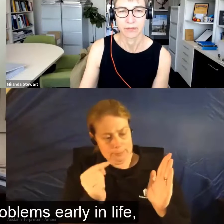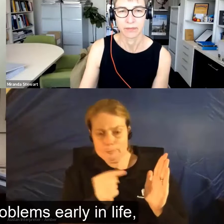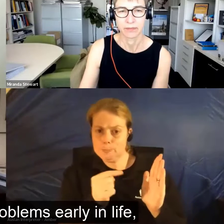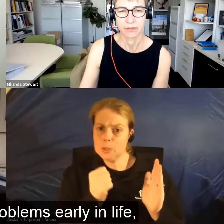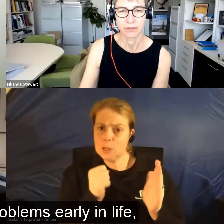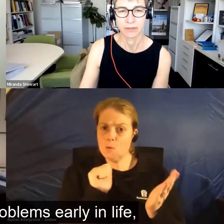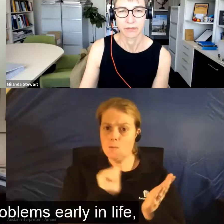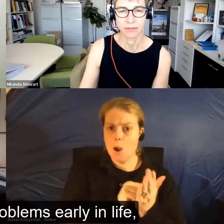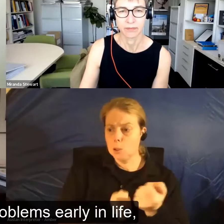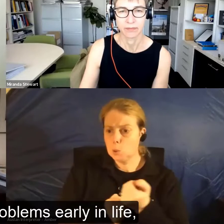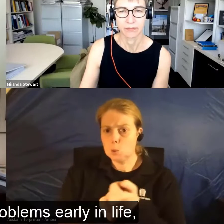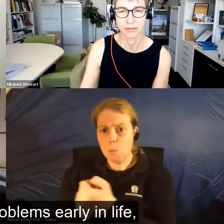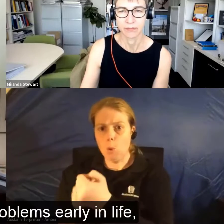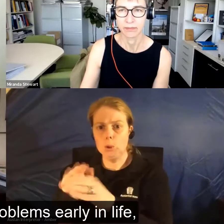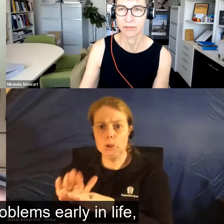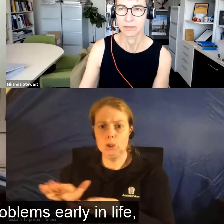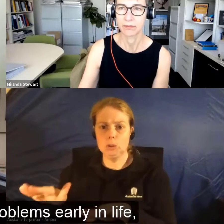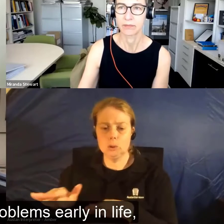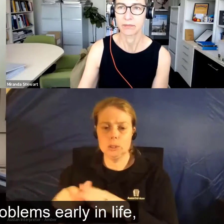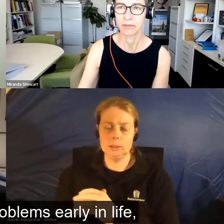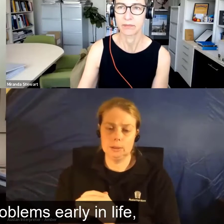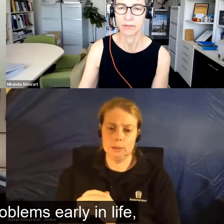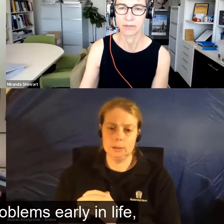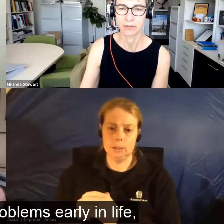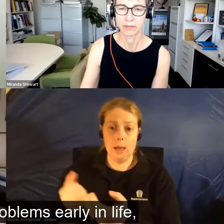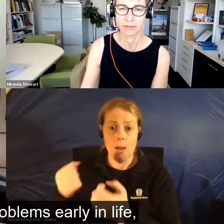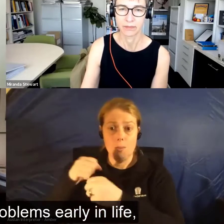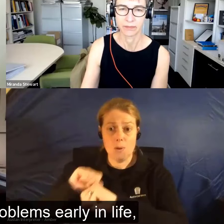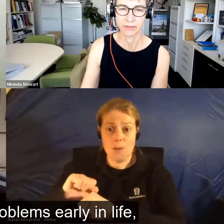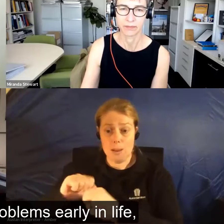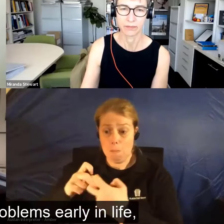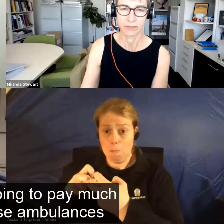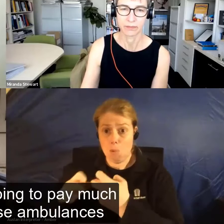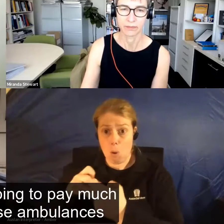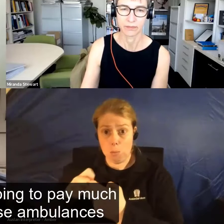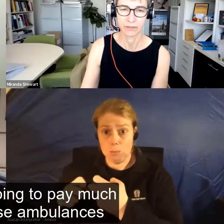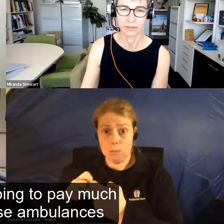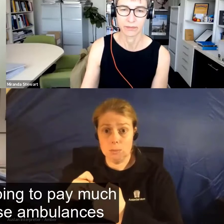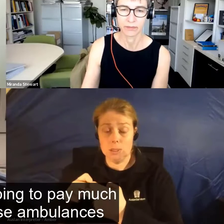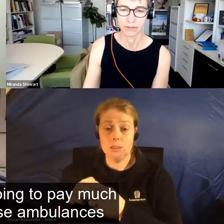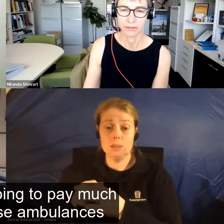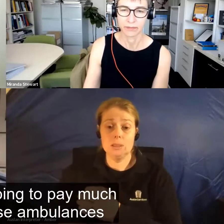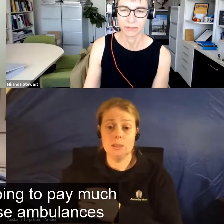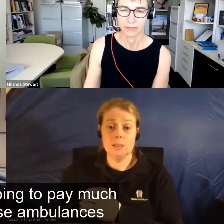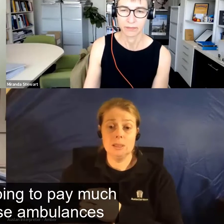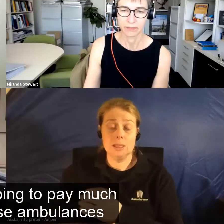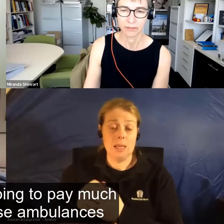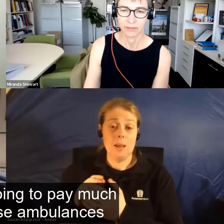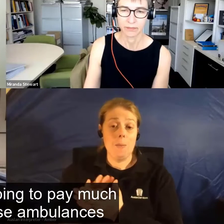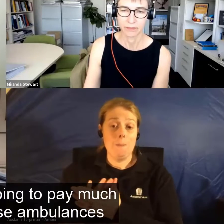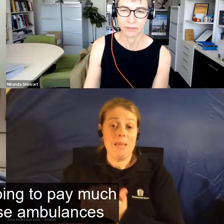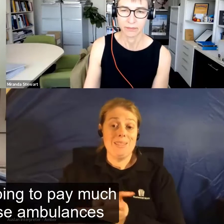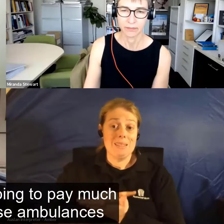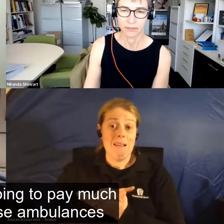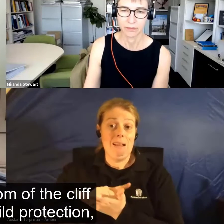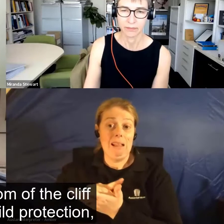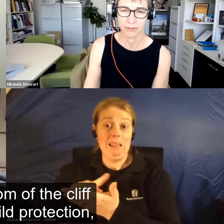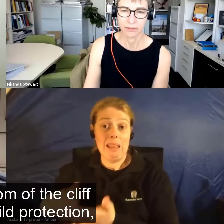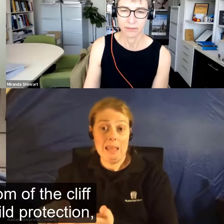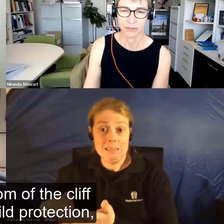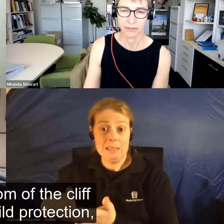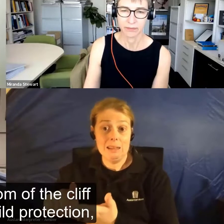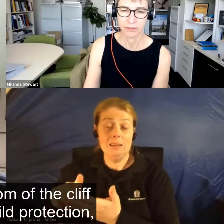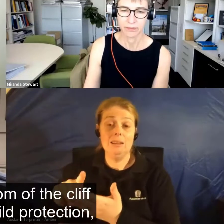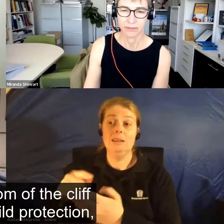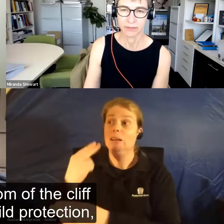and to prevent problems early in life, then we are going to pay much more for those ambulances at the